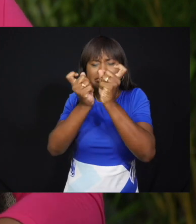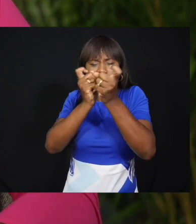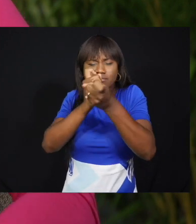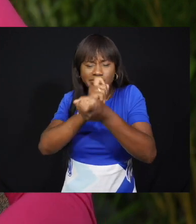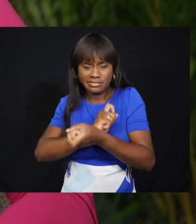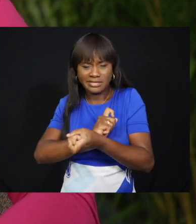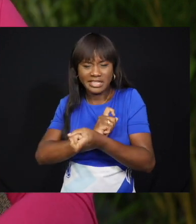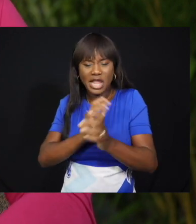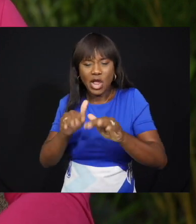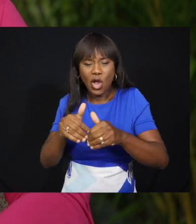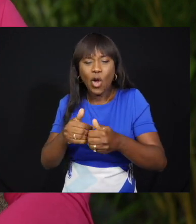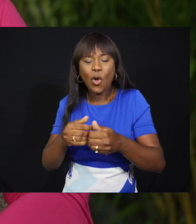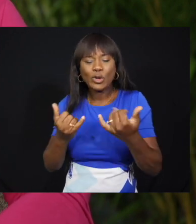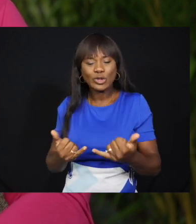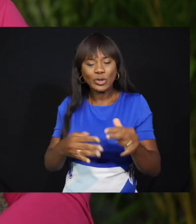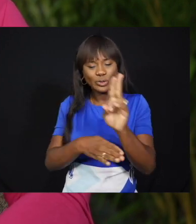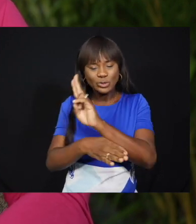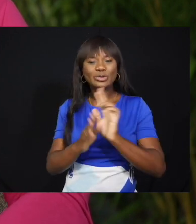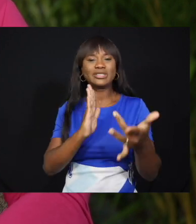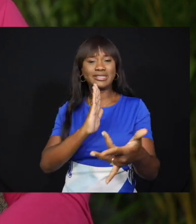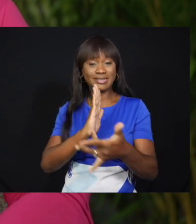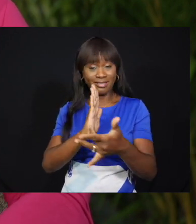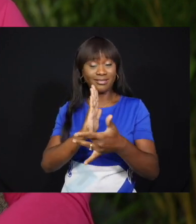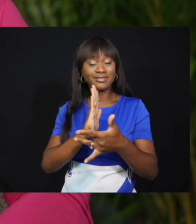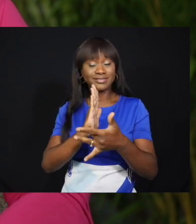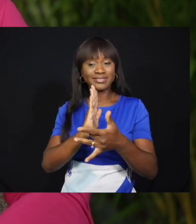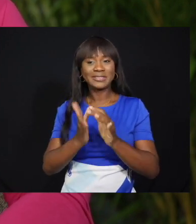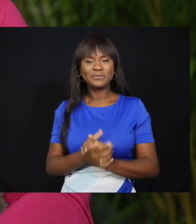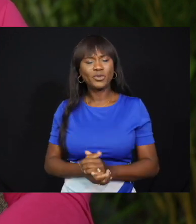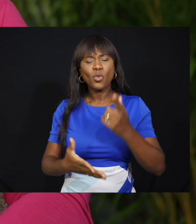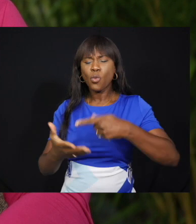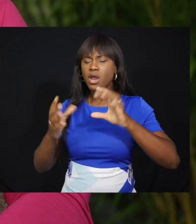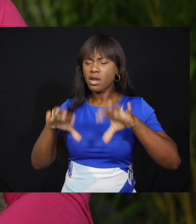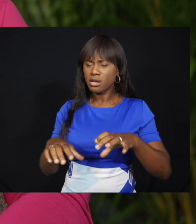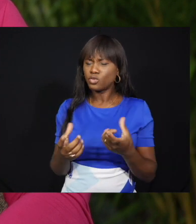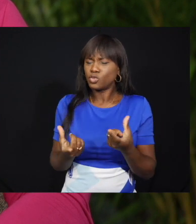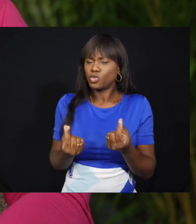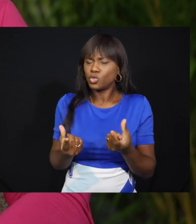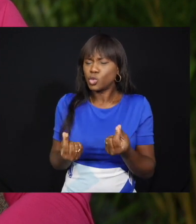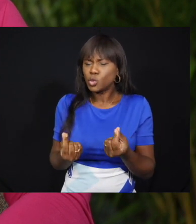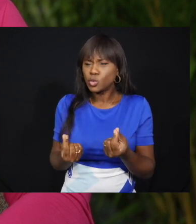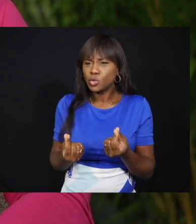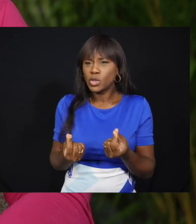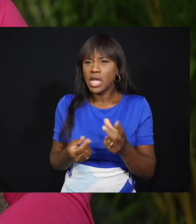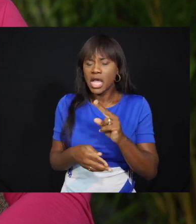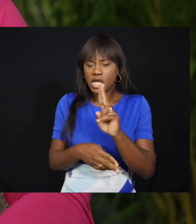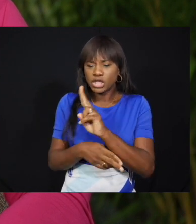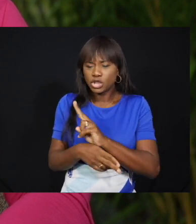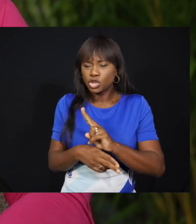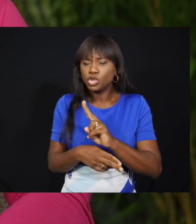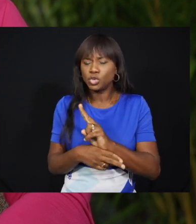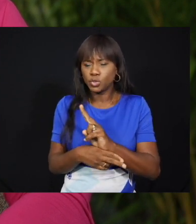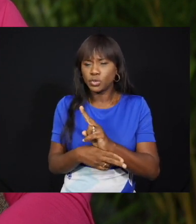adaptation. Precisely. And adopting the use of this technology. Precisely. What can we do and what can we